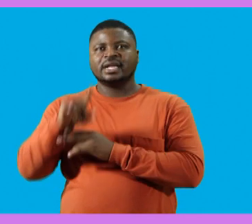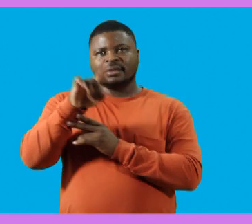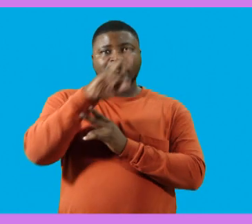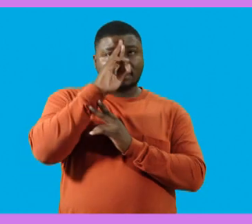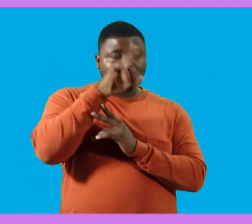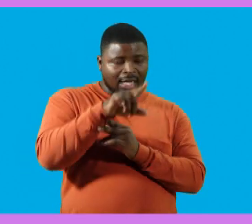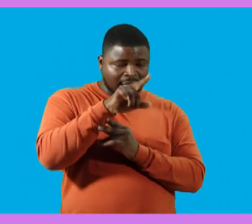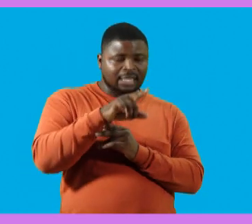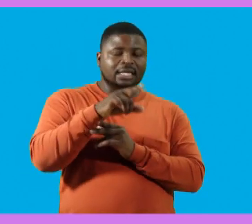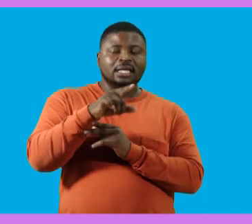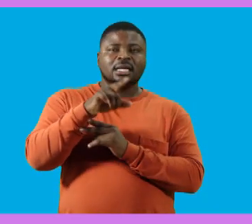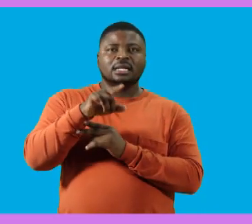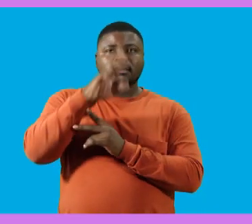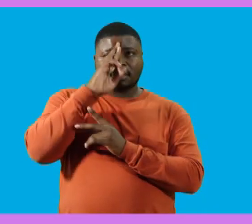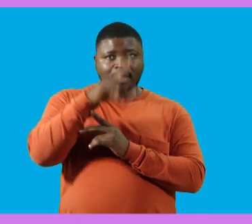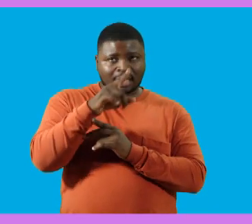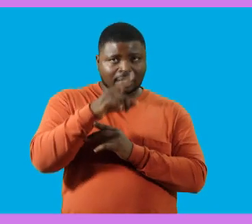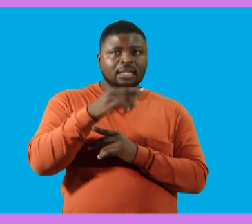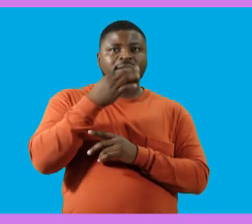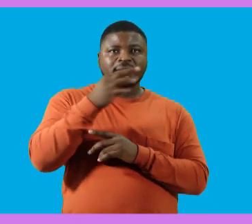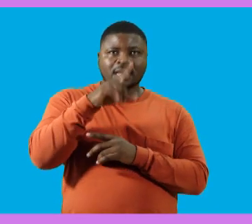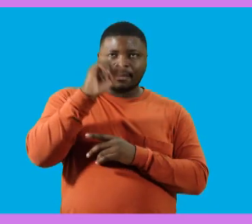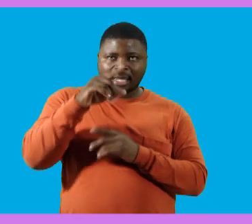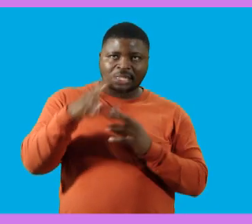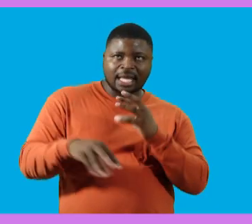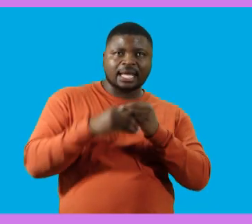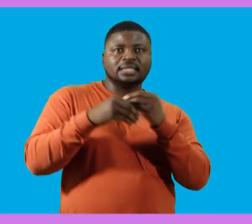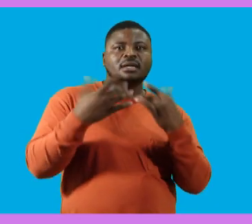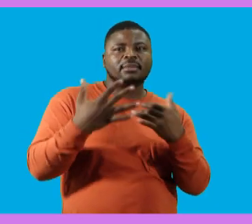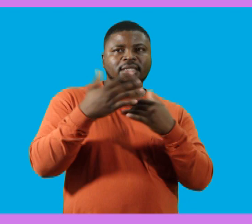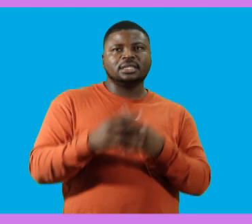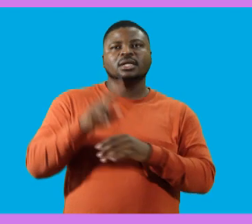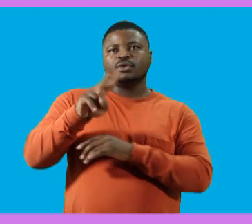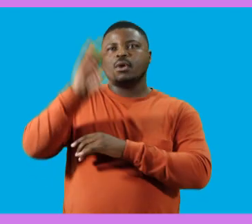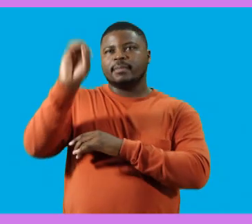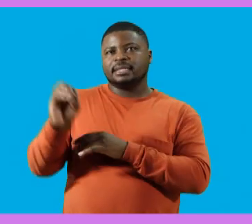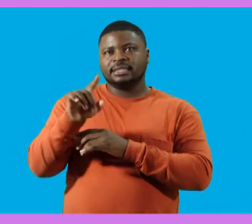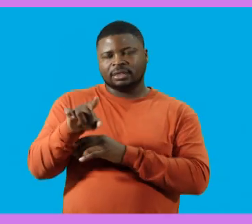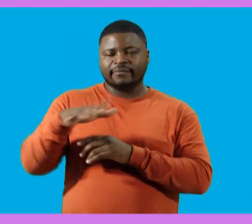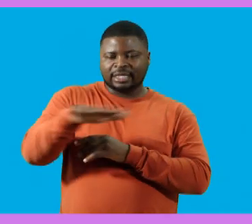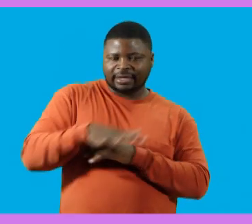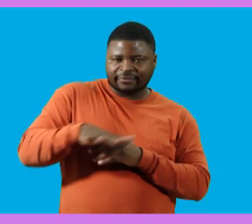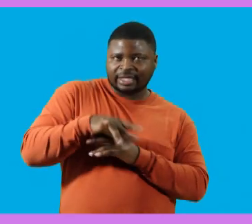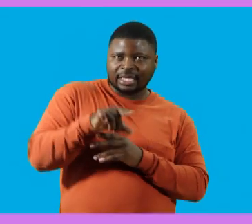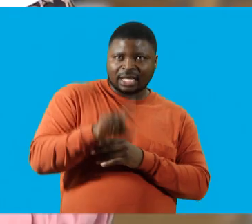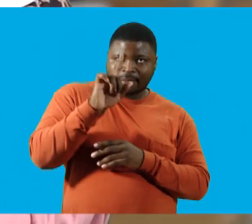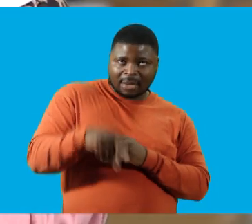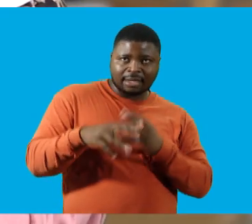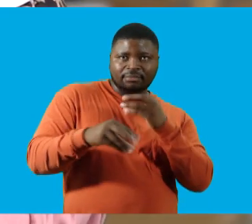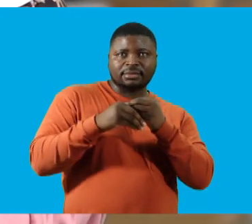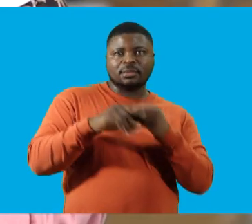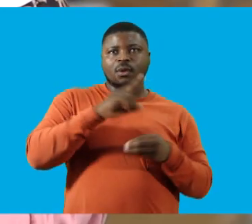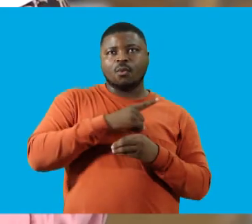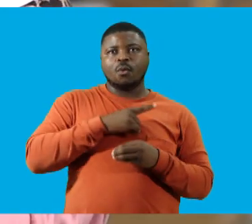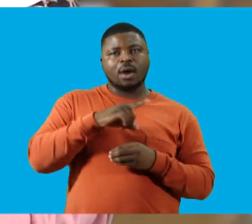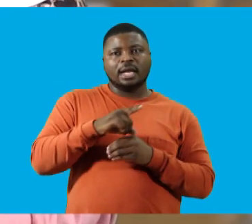read right at the start? They said we need to add 2% of the surface area